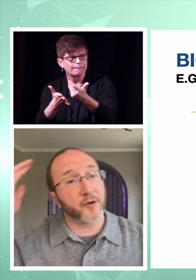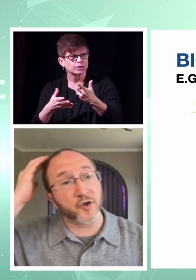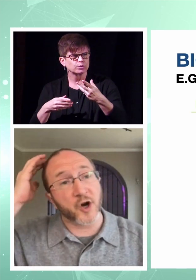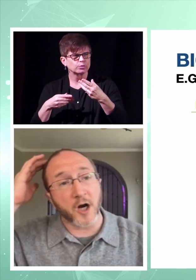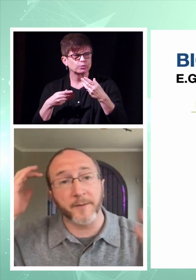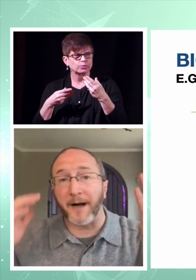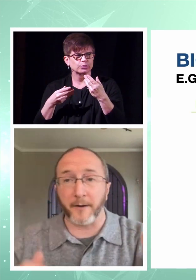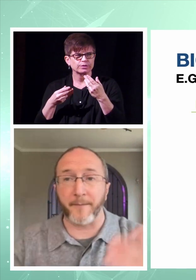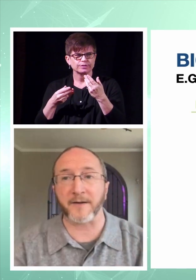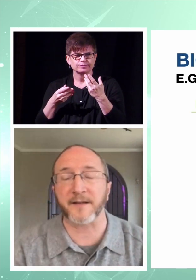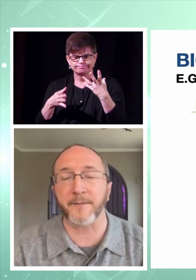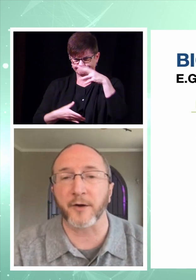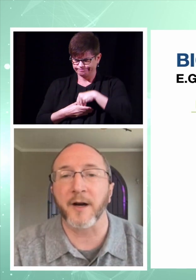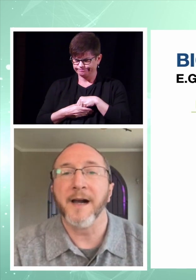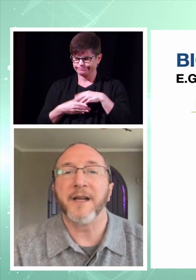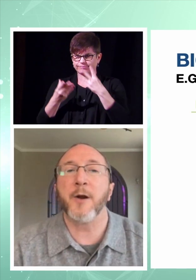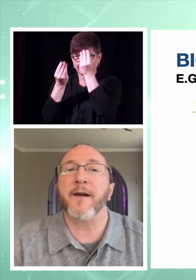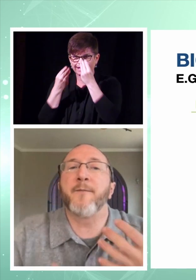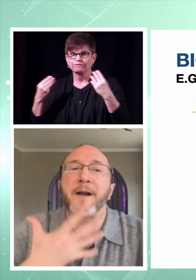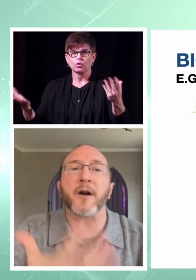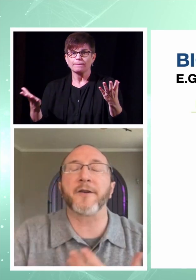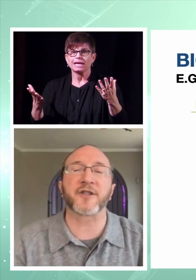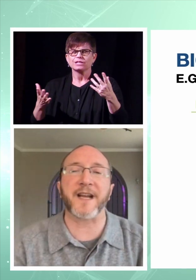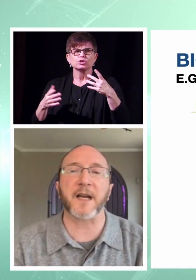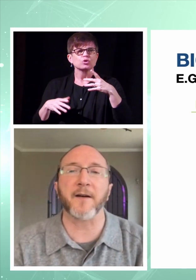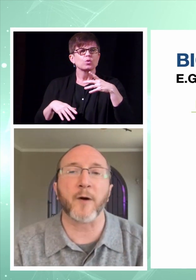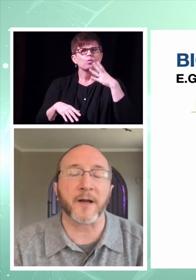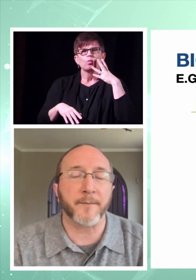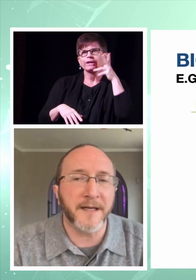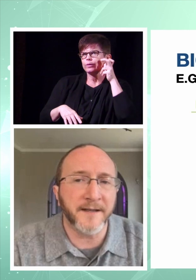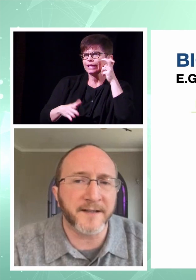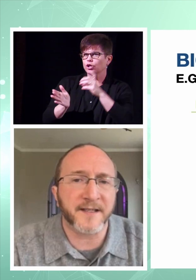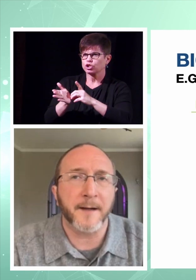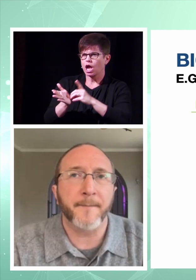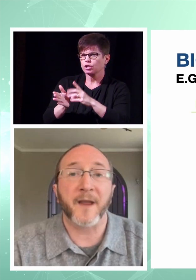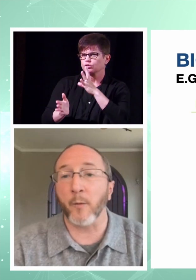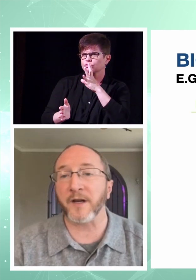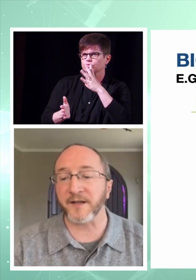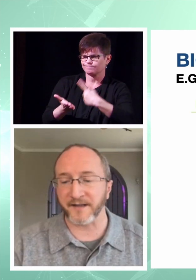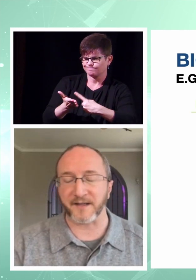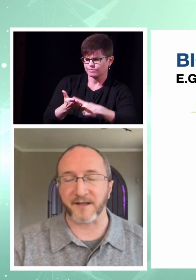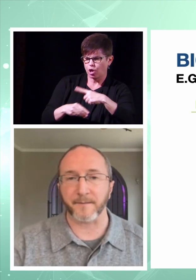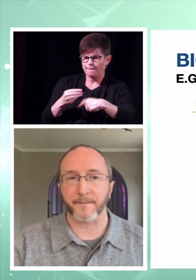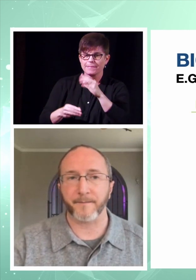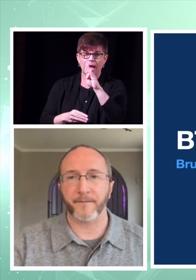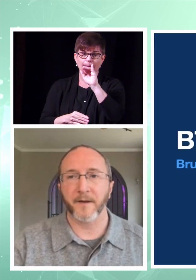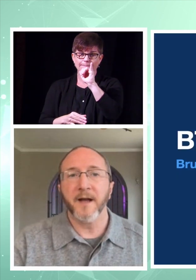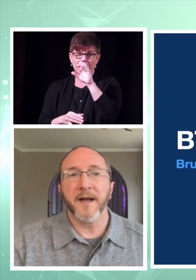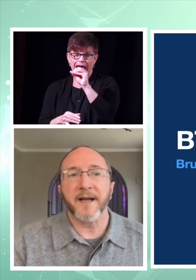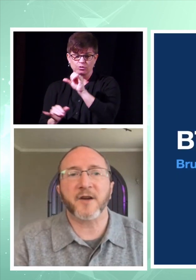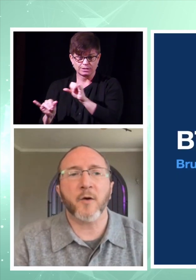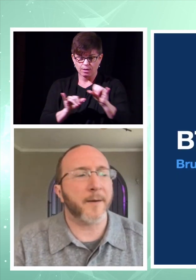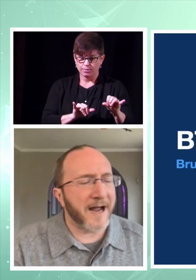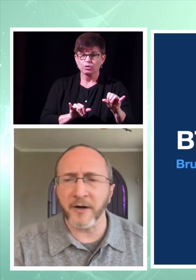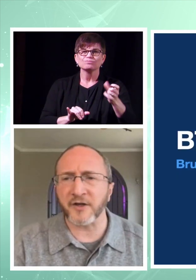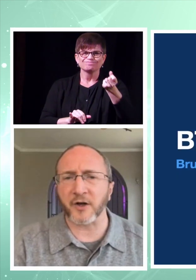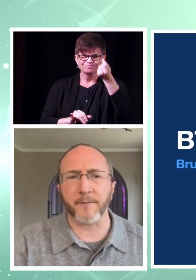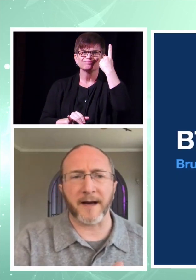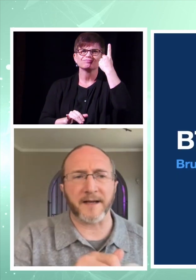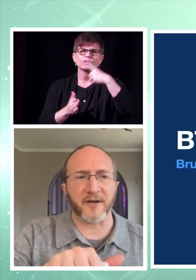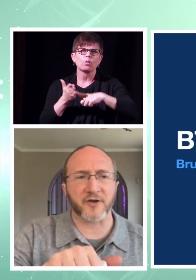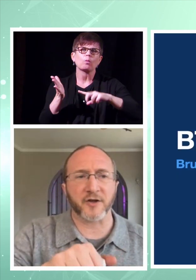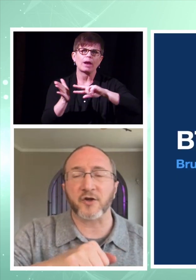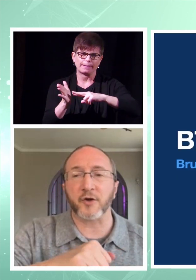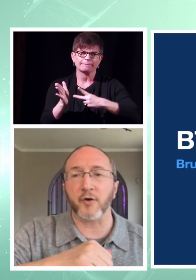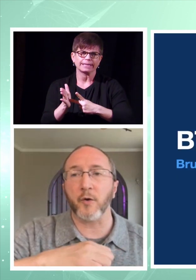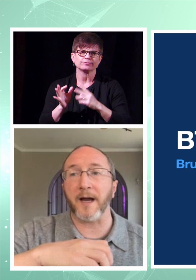in the future, talk about a biosimilar, you have a better understanding of what it means and what it doesn't. And so I'm now going to turn